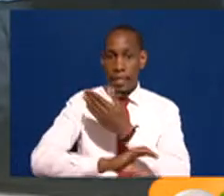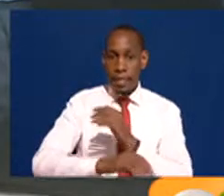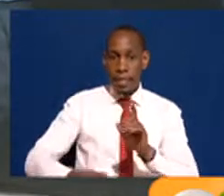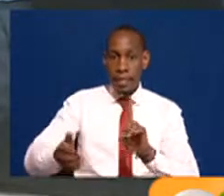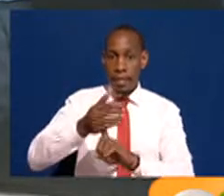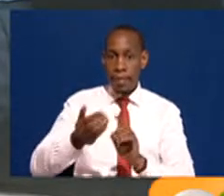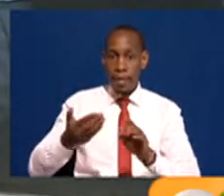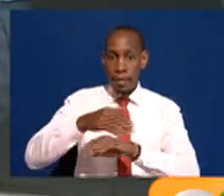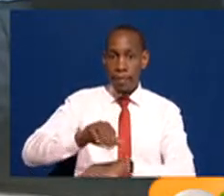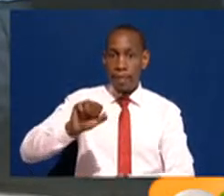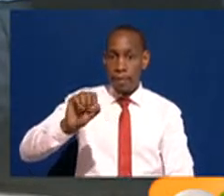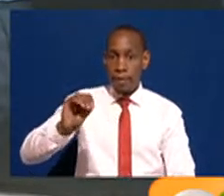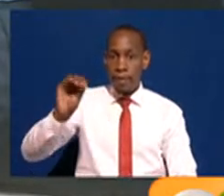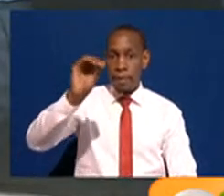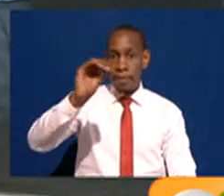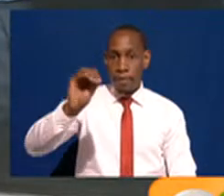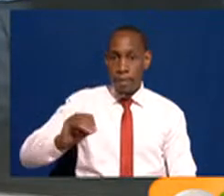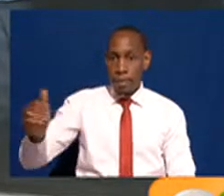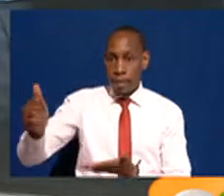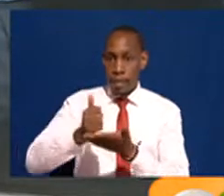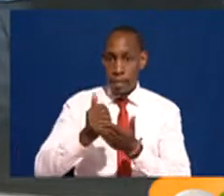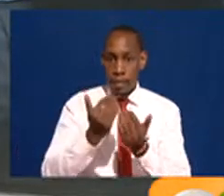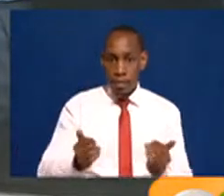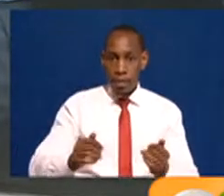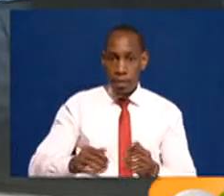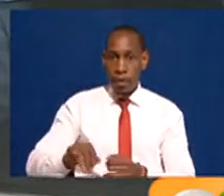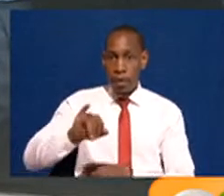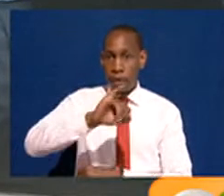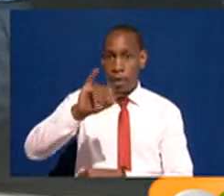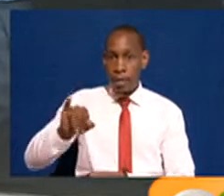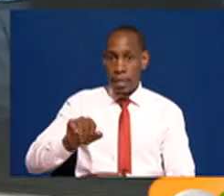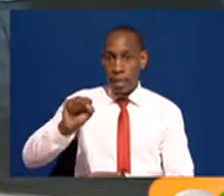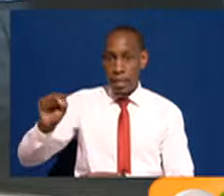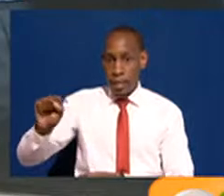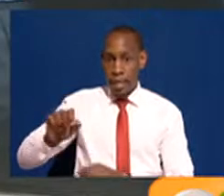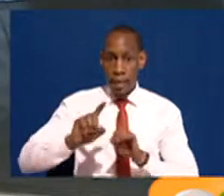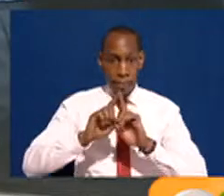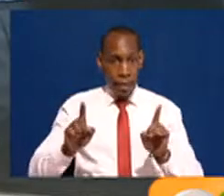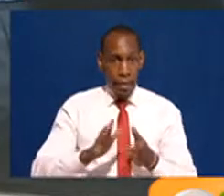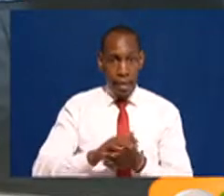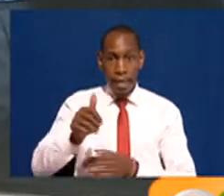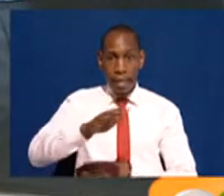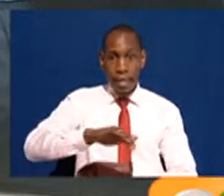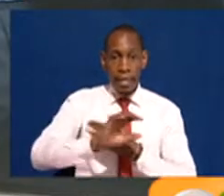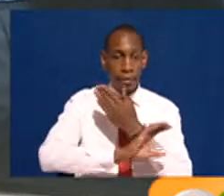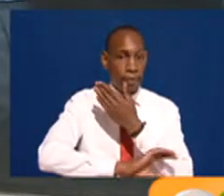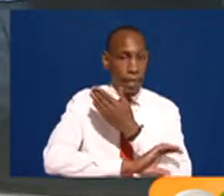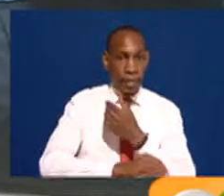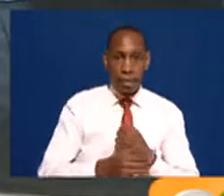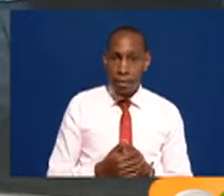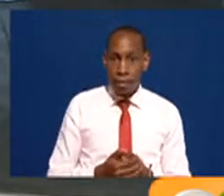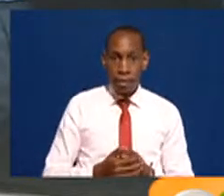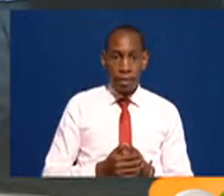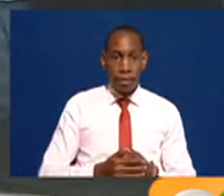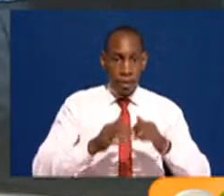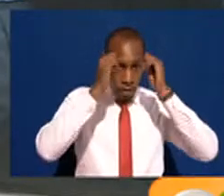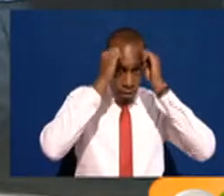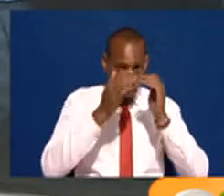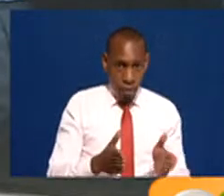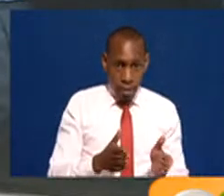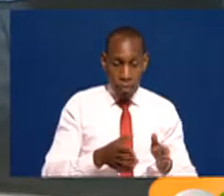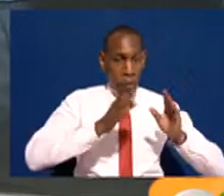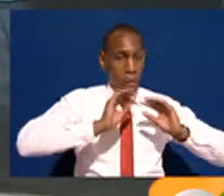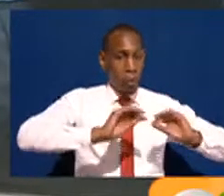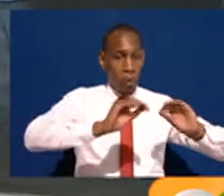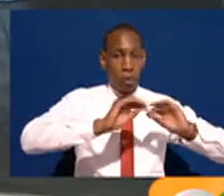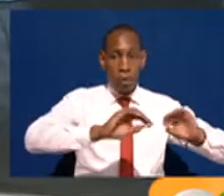attained over 50% of enrollment of children in junior secondary. But, like other parts of the country, the children remain